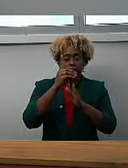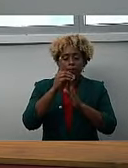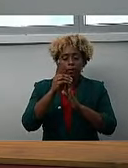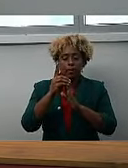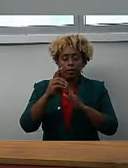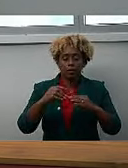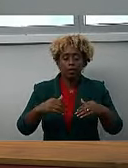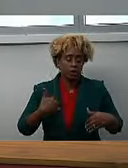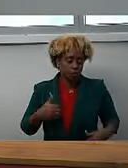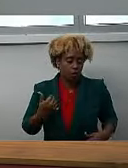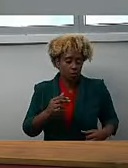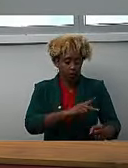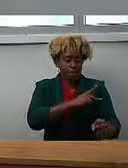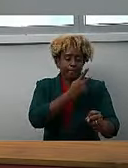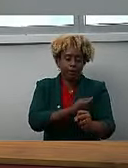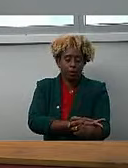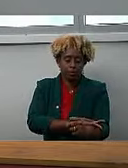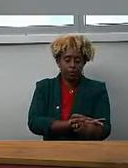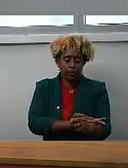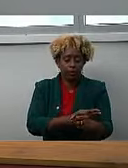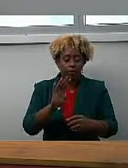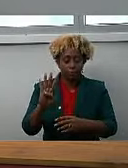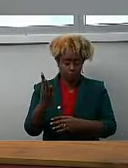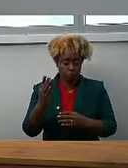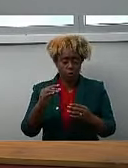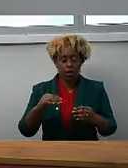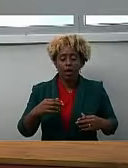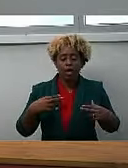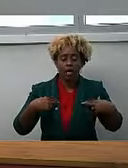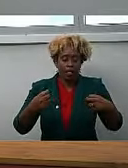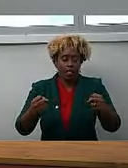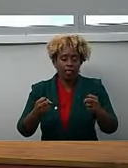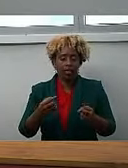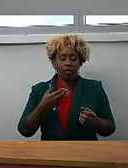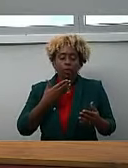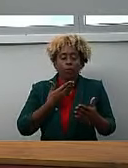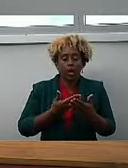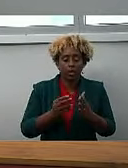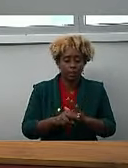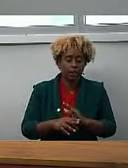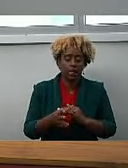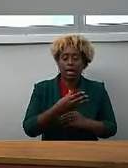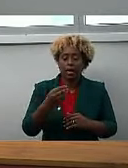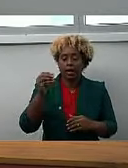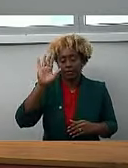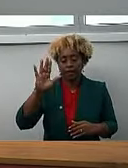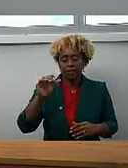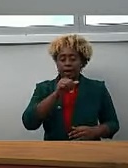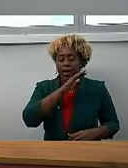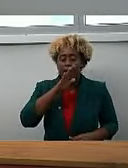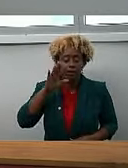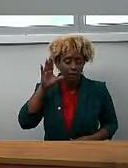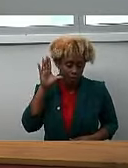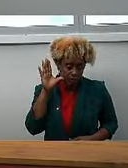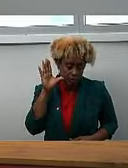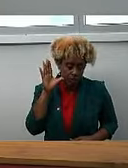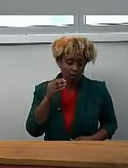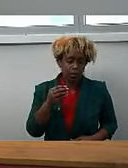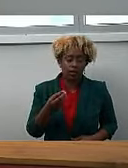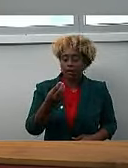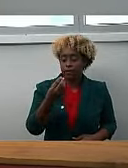empowerment, four, health and wellness, five, agriculture, food and nutrition security,